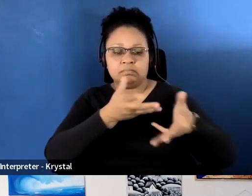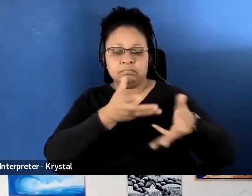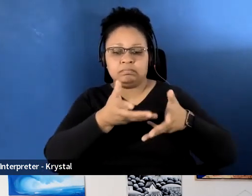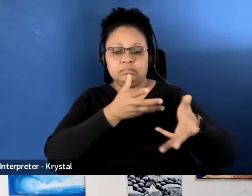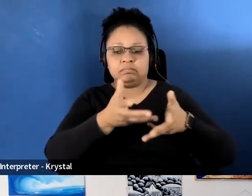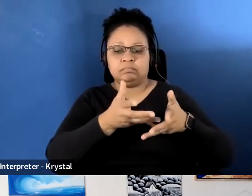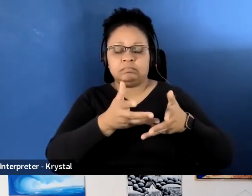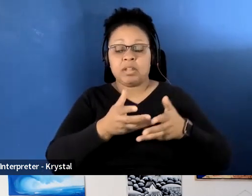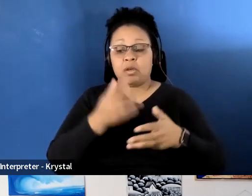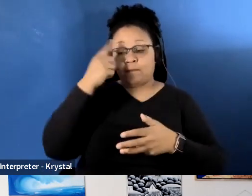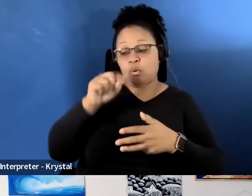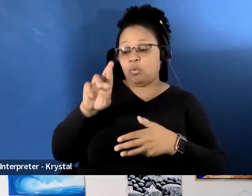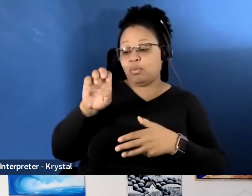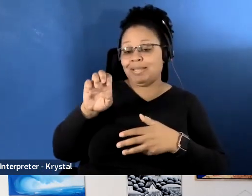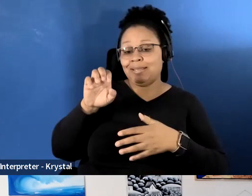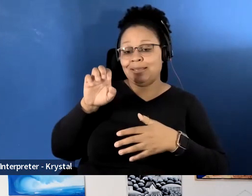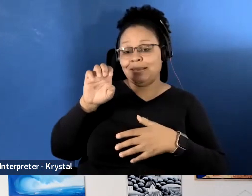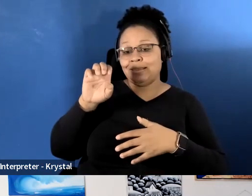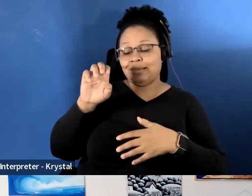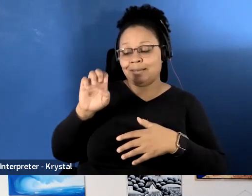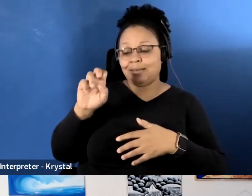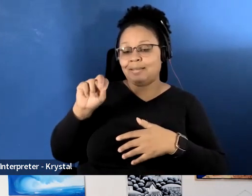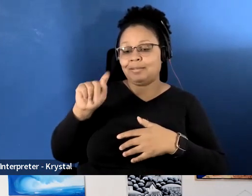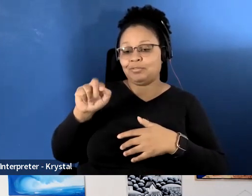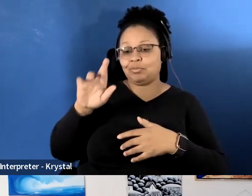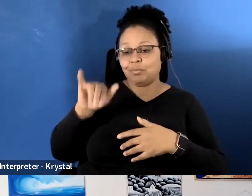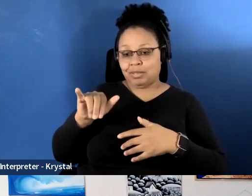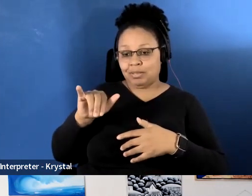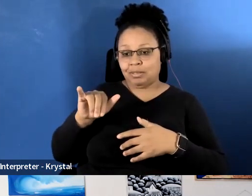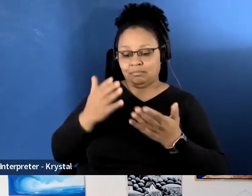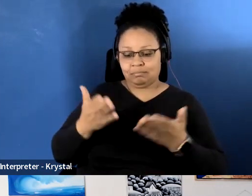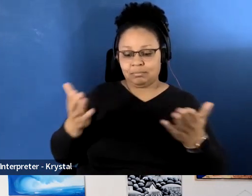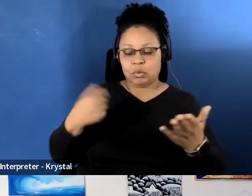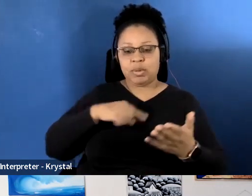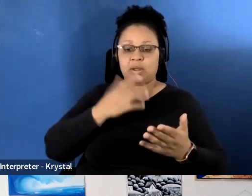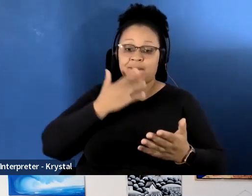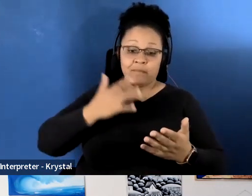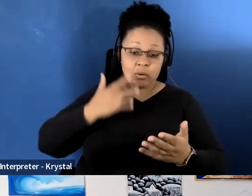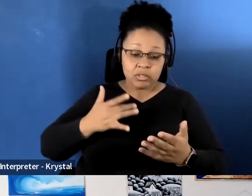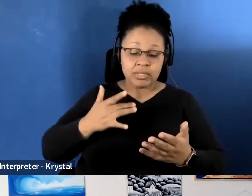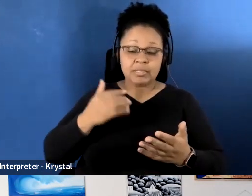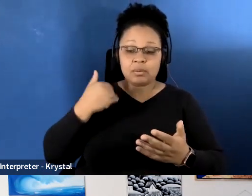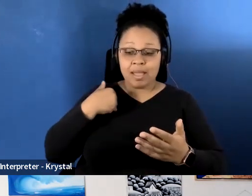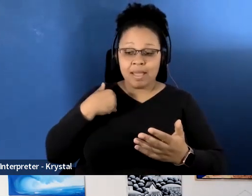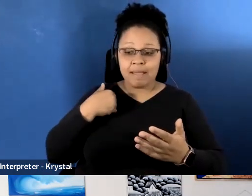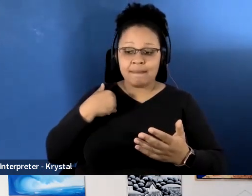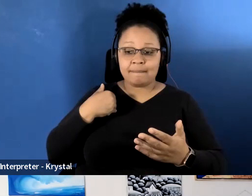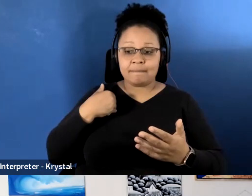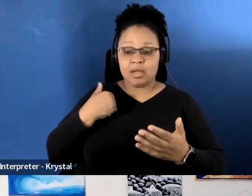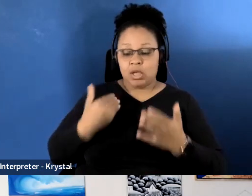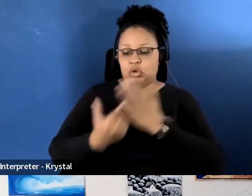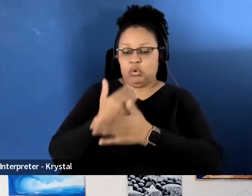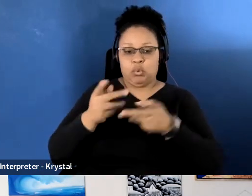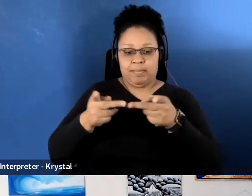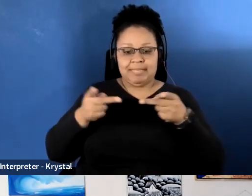With the reentry stuff, we have been fortunate enough in our area to have a new